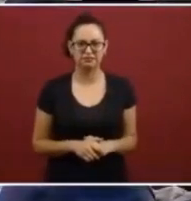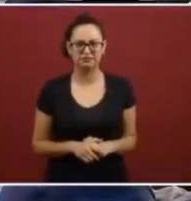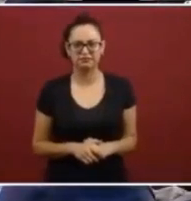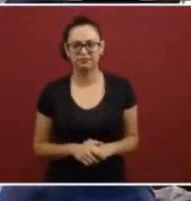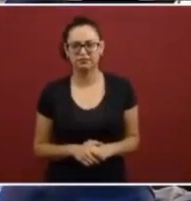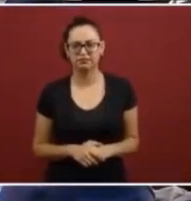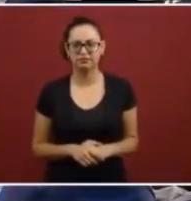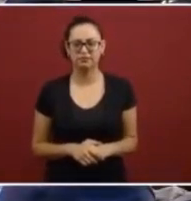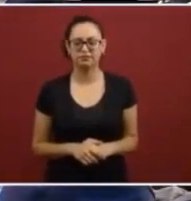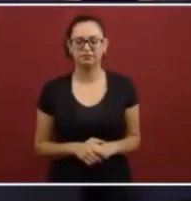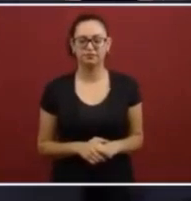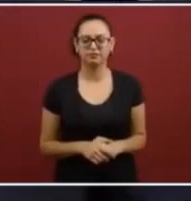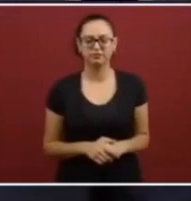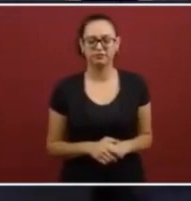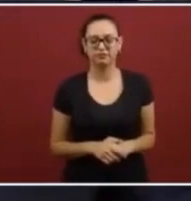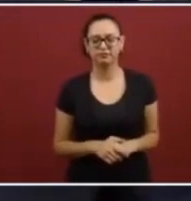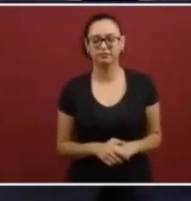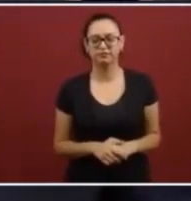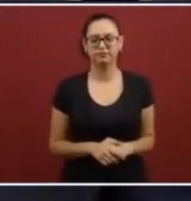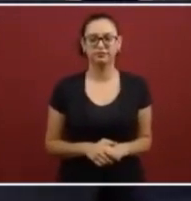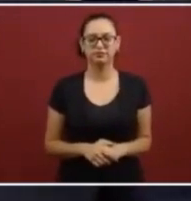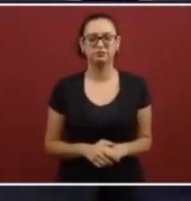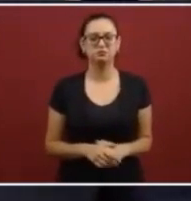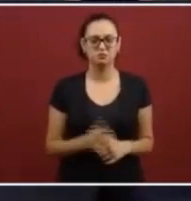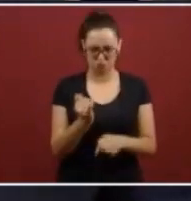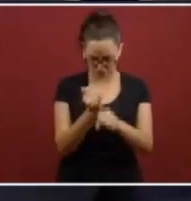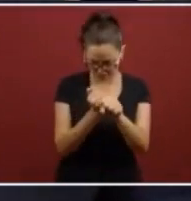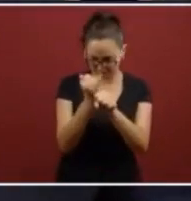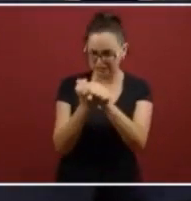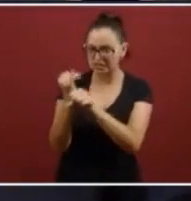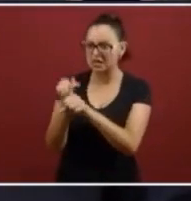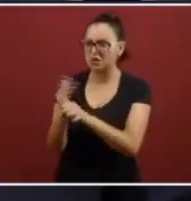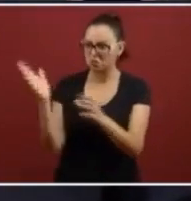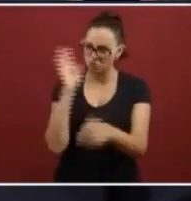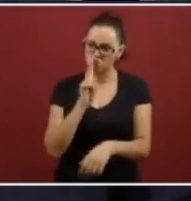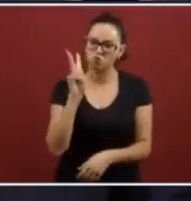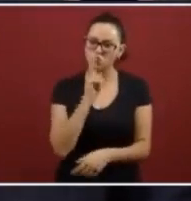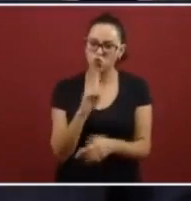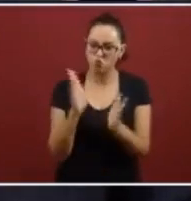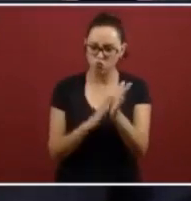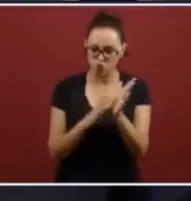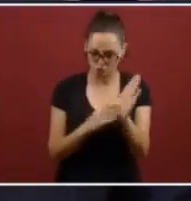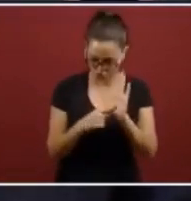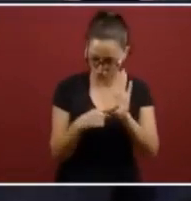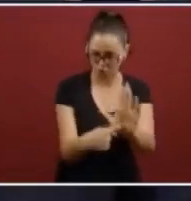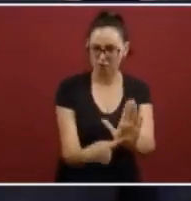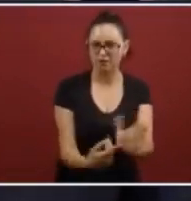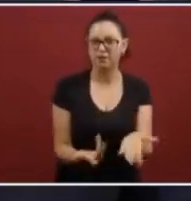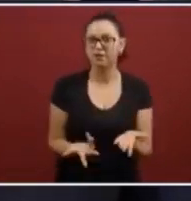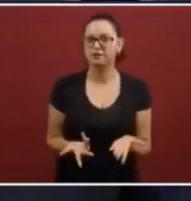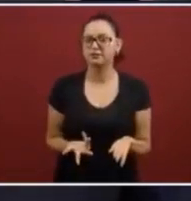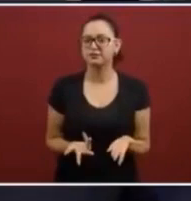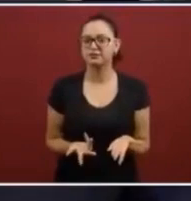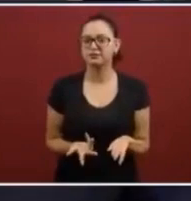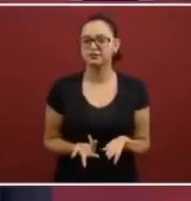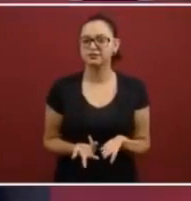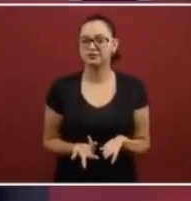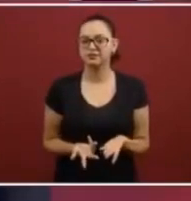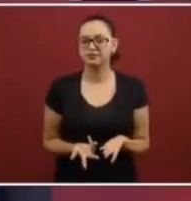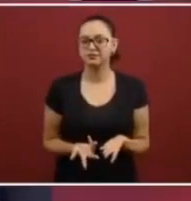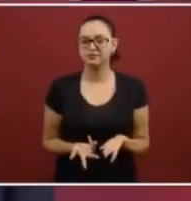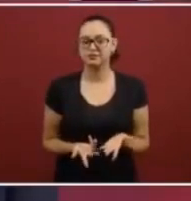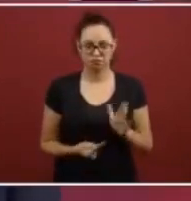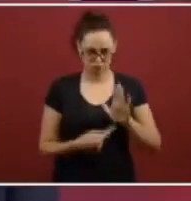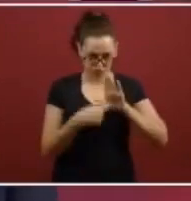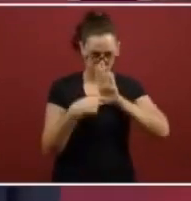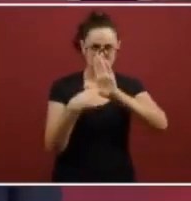would, like, y encuéntrenle. he would say, hey, find a problem for this Necesitamos, guy. We need this guy out of the way or something.